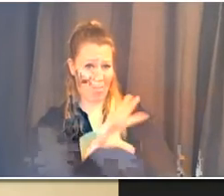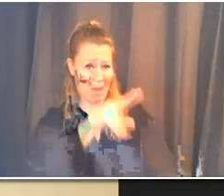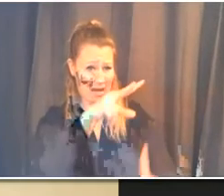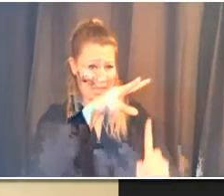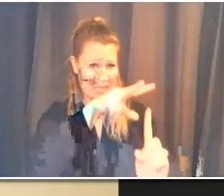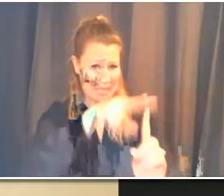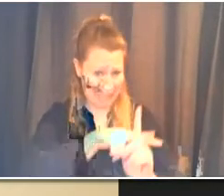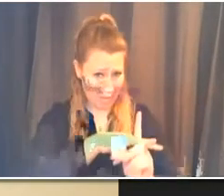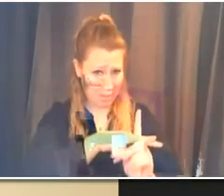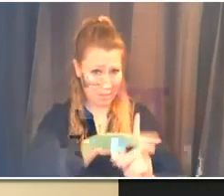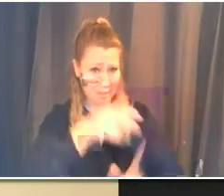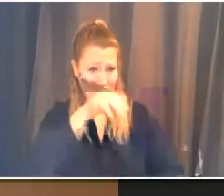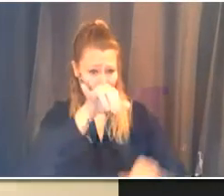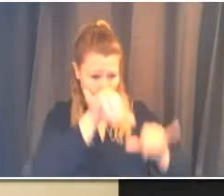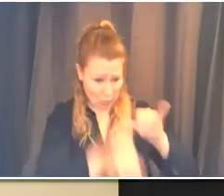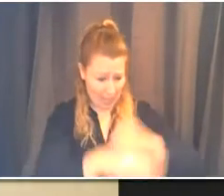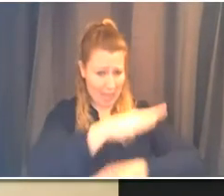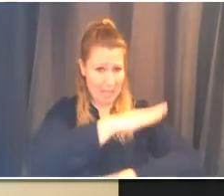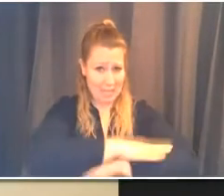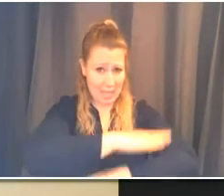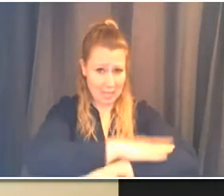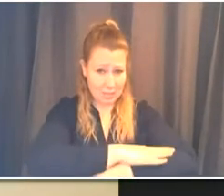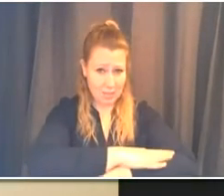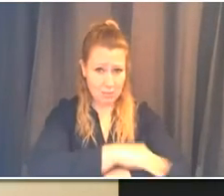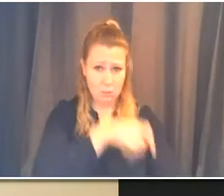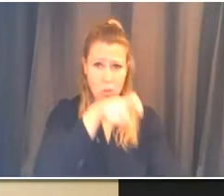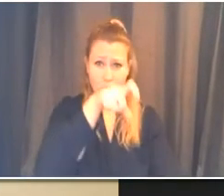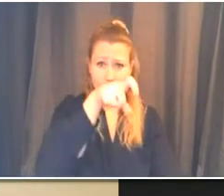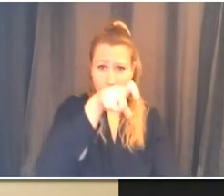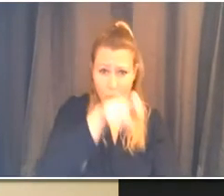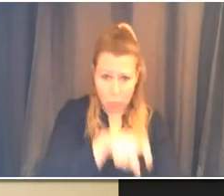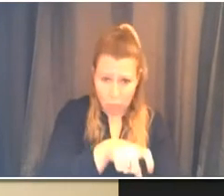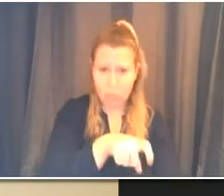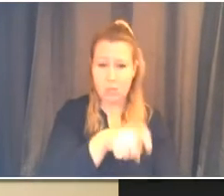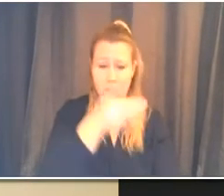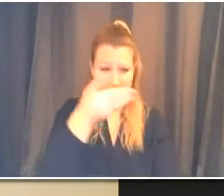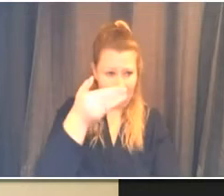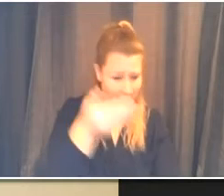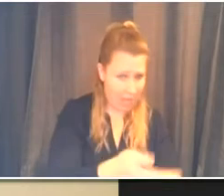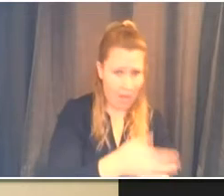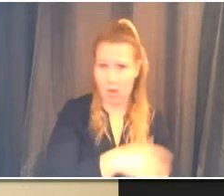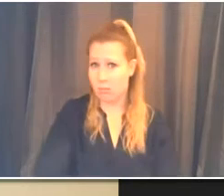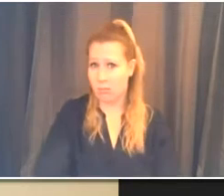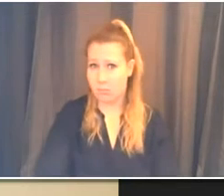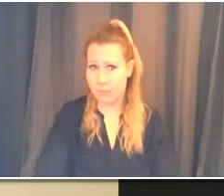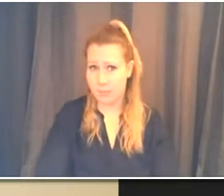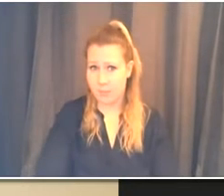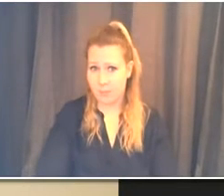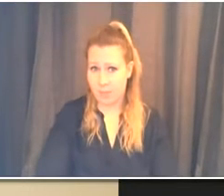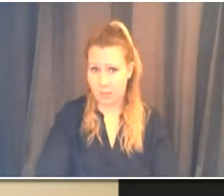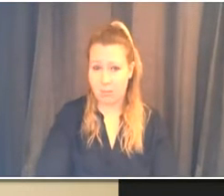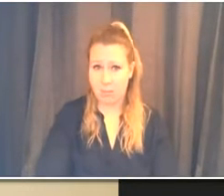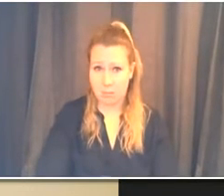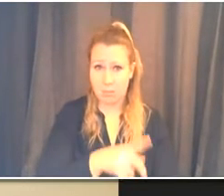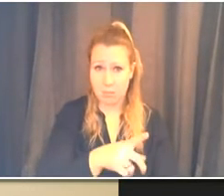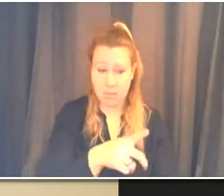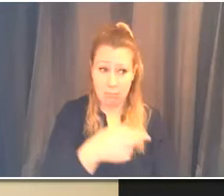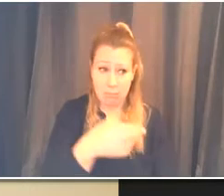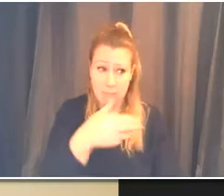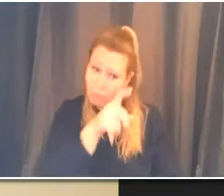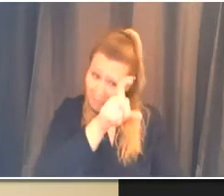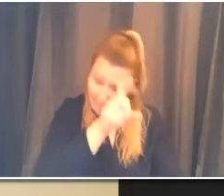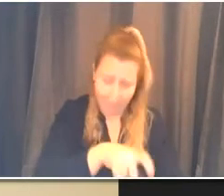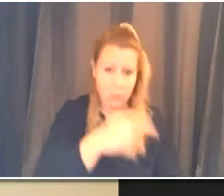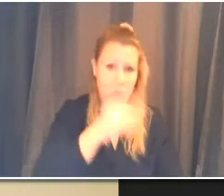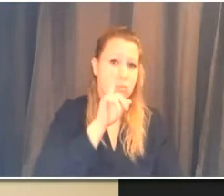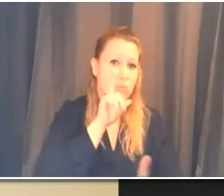else who can answer the phone hold on and then secondly lastly um I I would